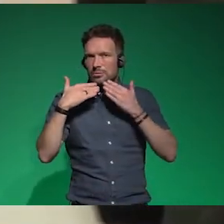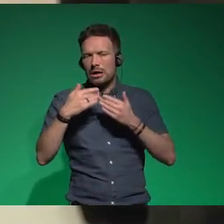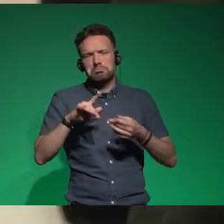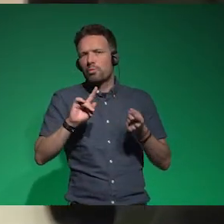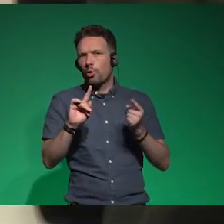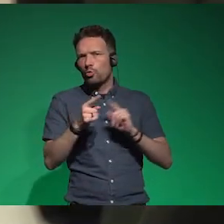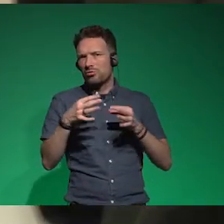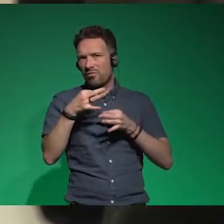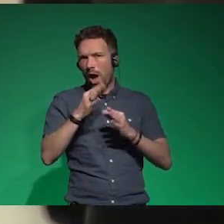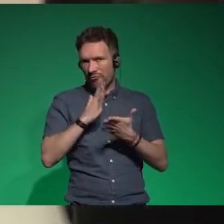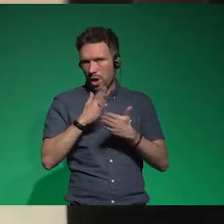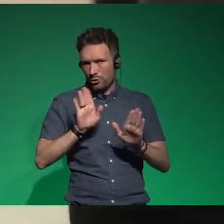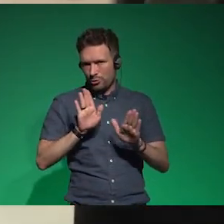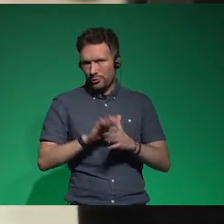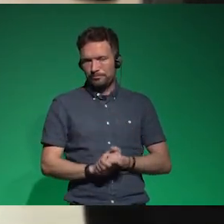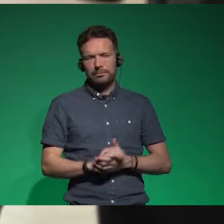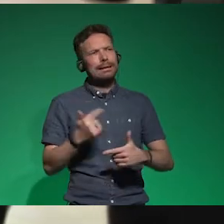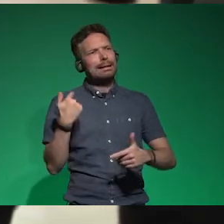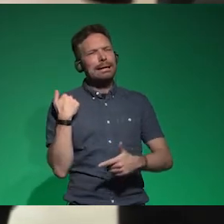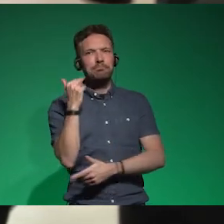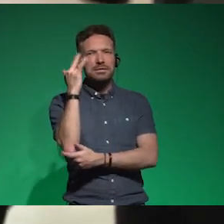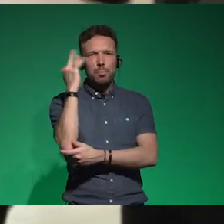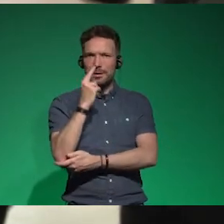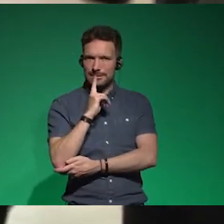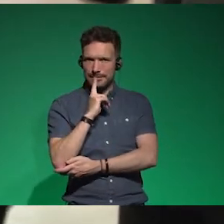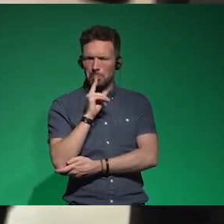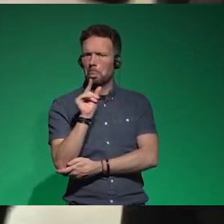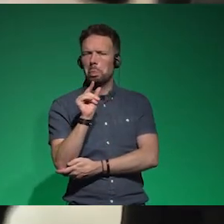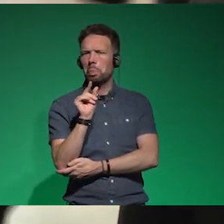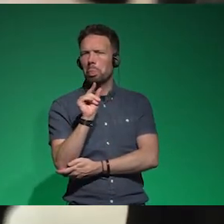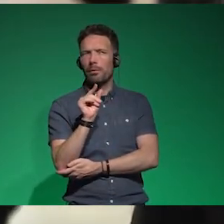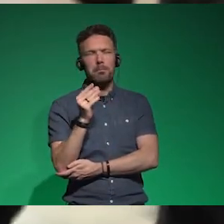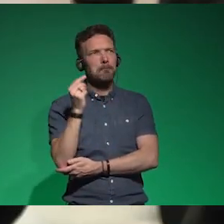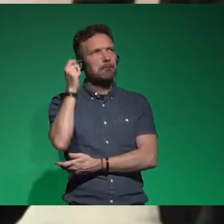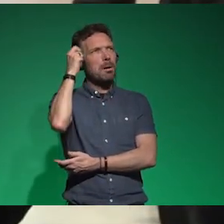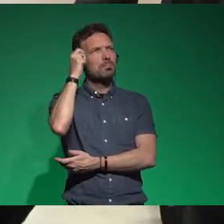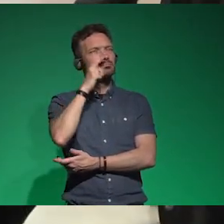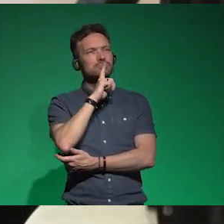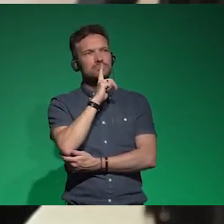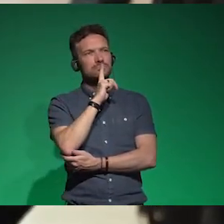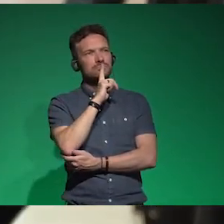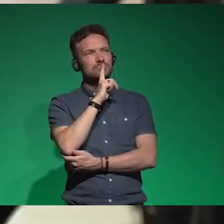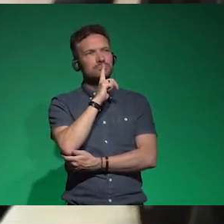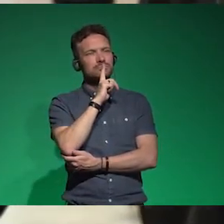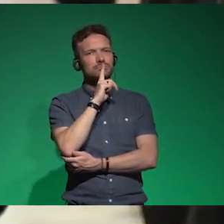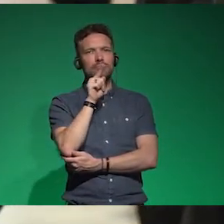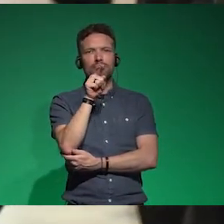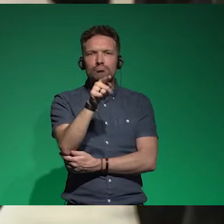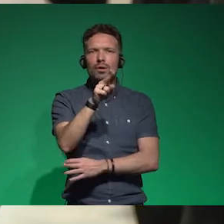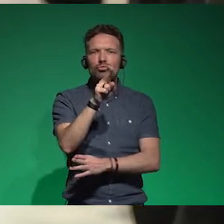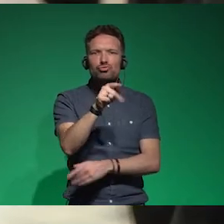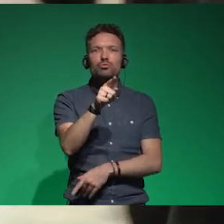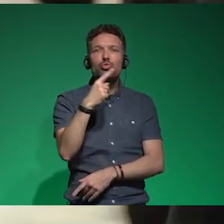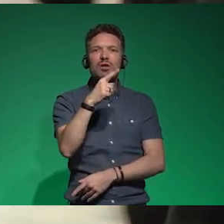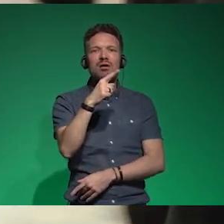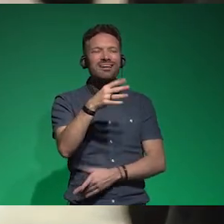came to my mind when you said you are both of you are now looking for a proper village for the next festival, for a village which